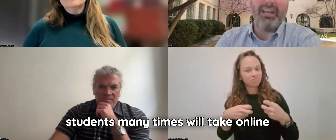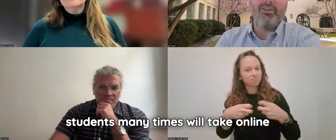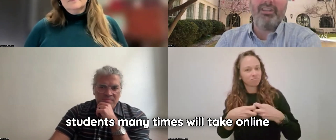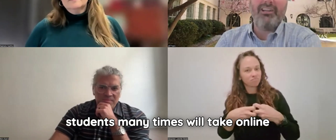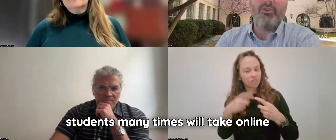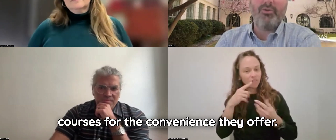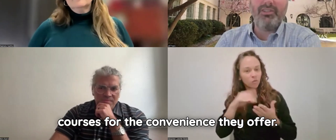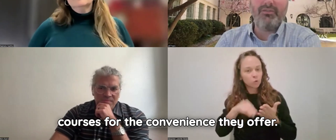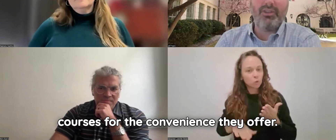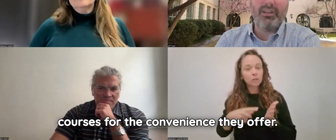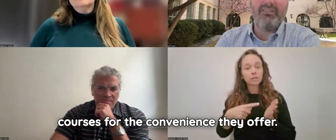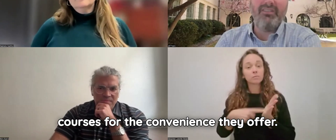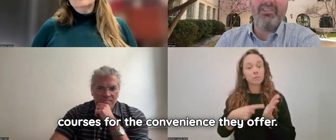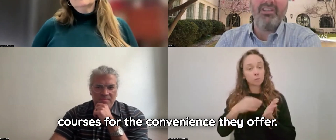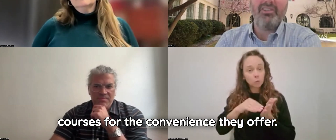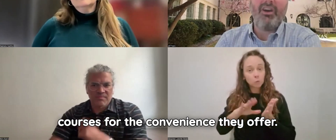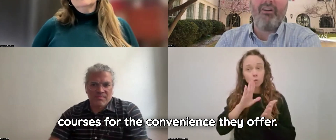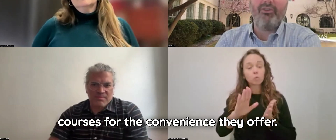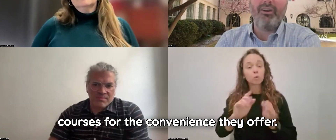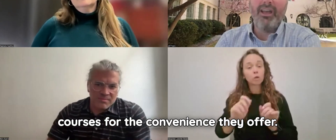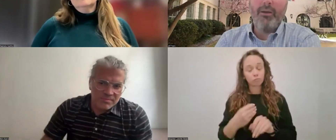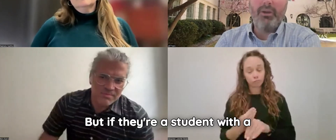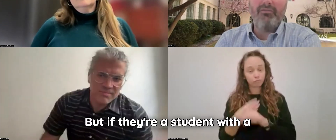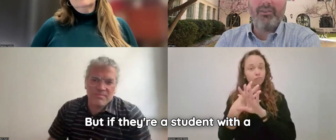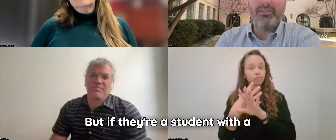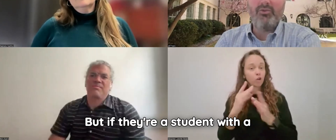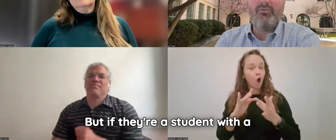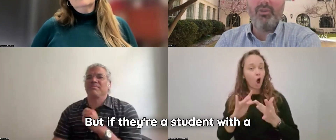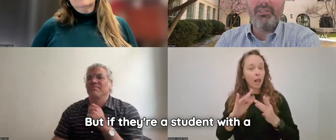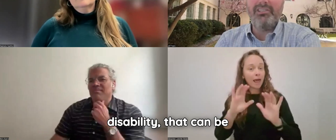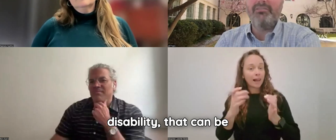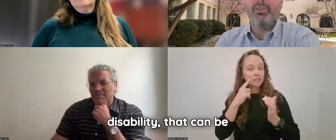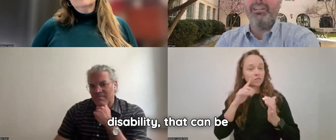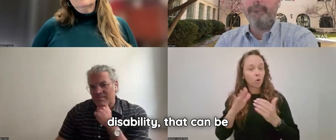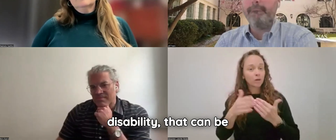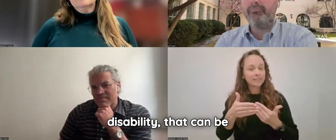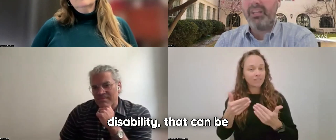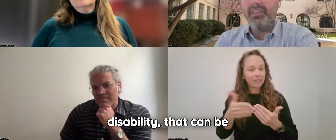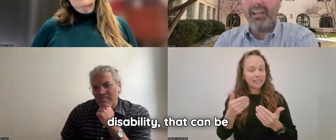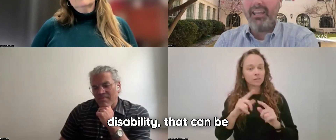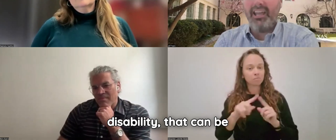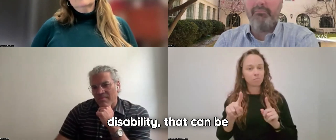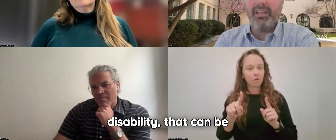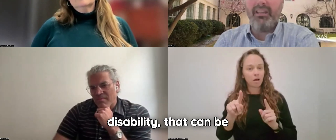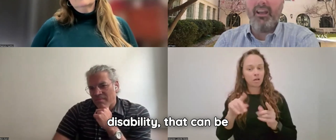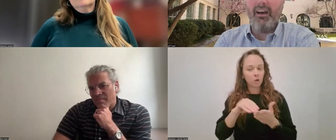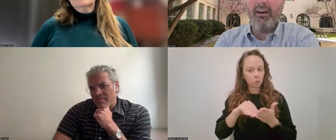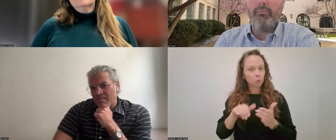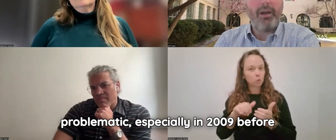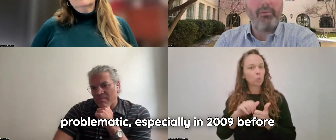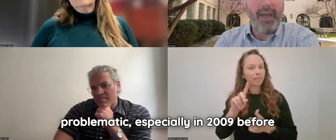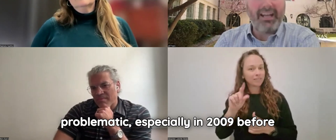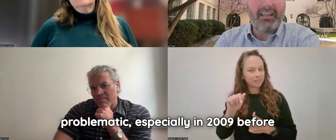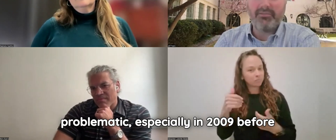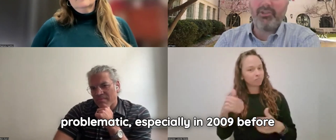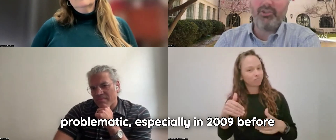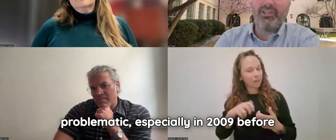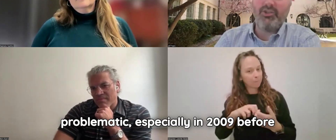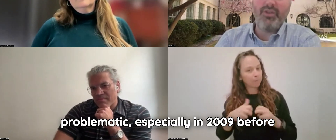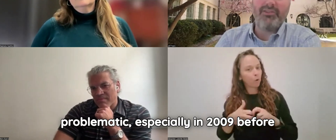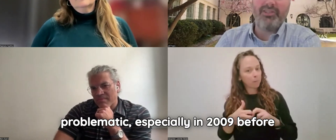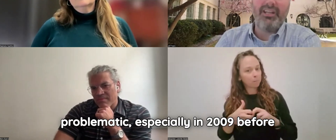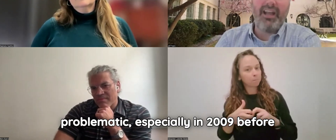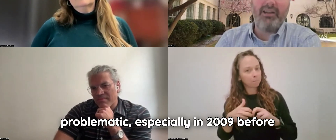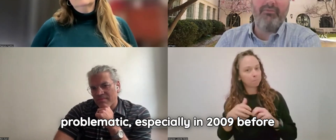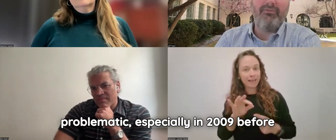times will take online courses for the convenience they offer, but if they're a student with a disability, that can be problematic, especially